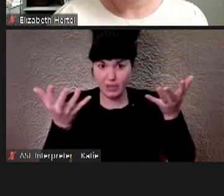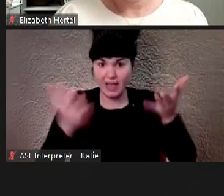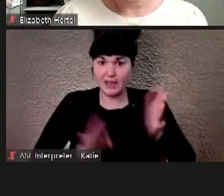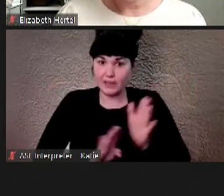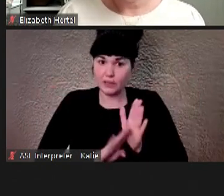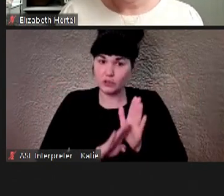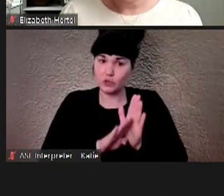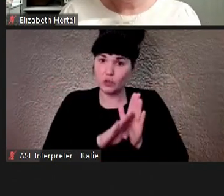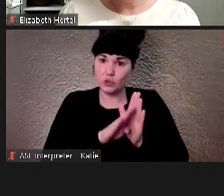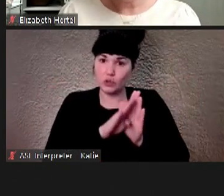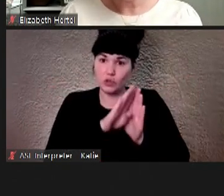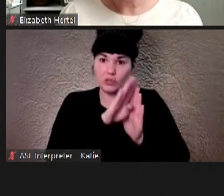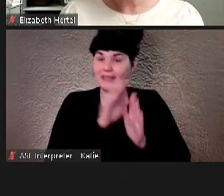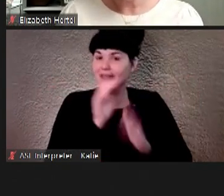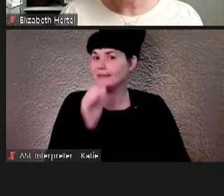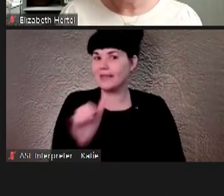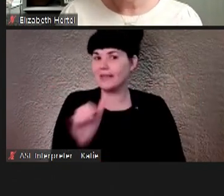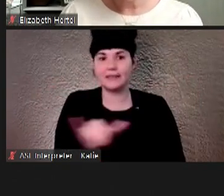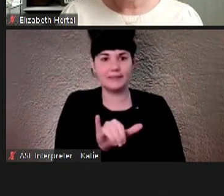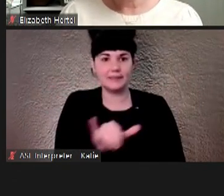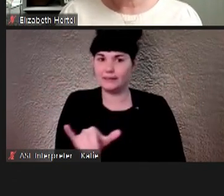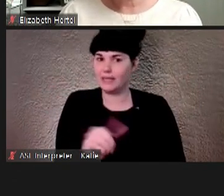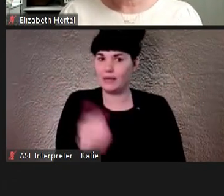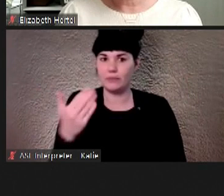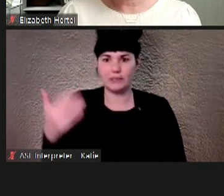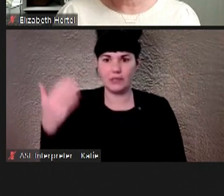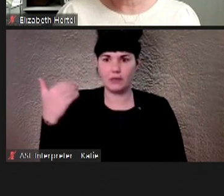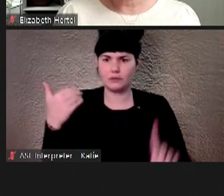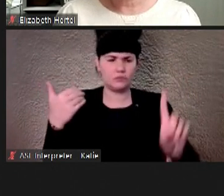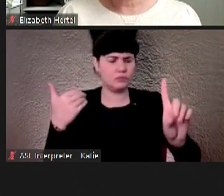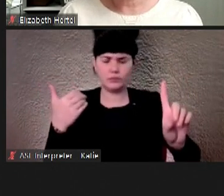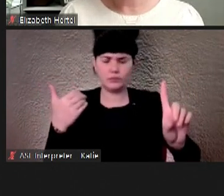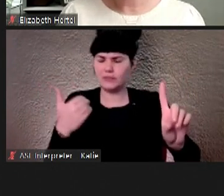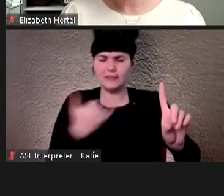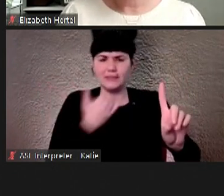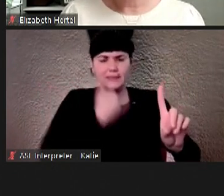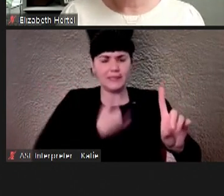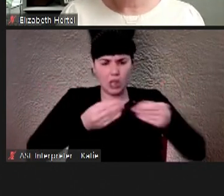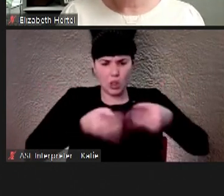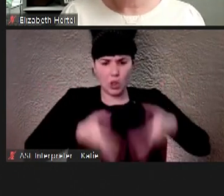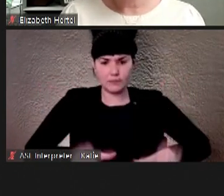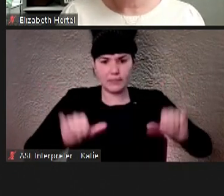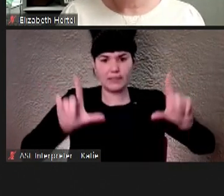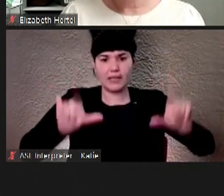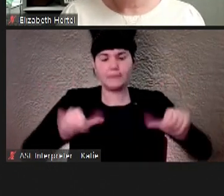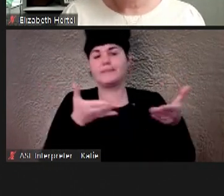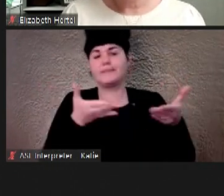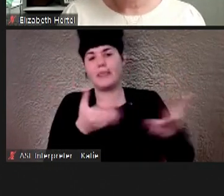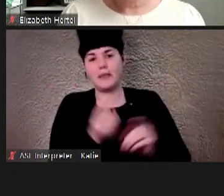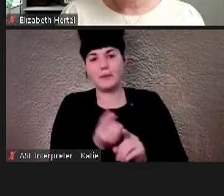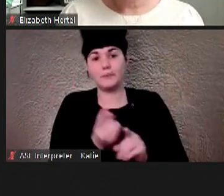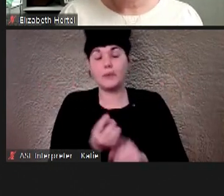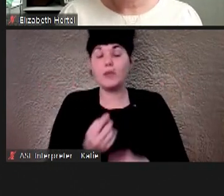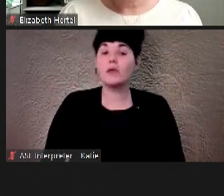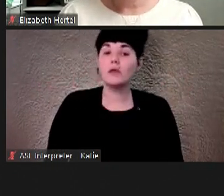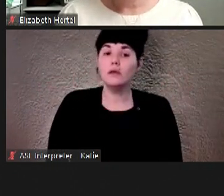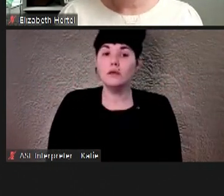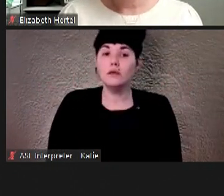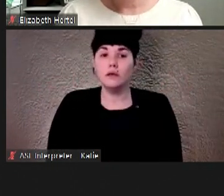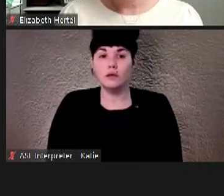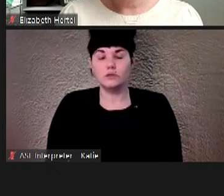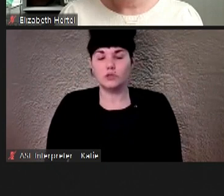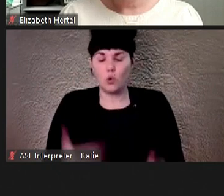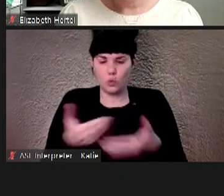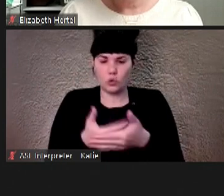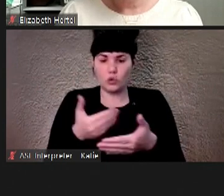the others. I'm sorry, I've lost my first slide. There we go. When we look at our new cases,